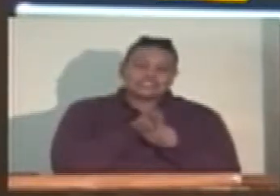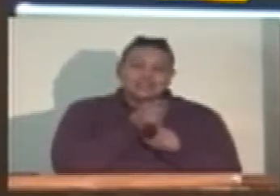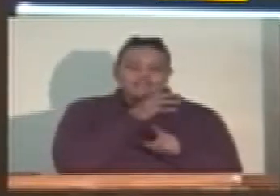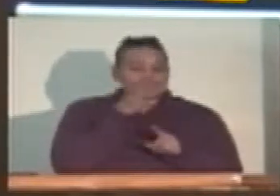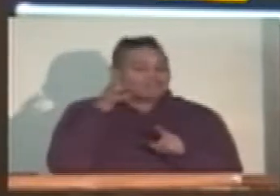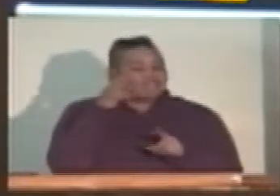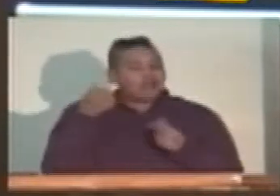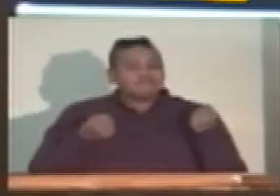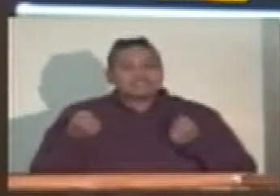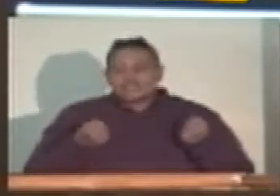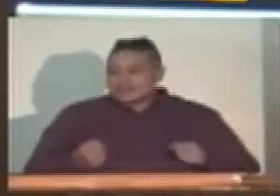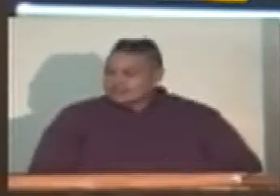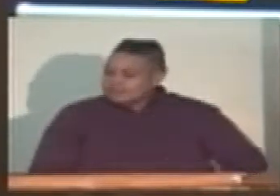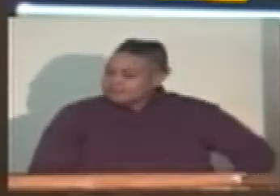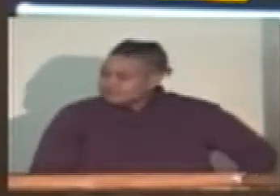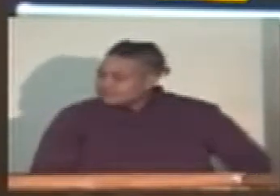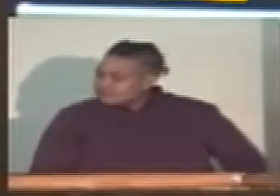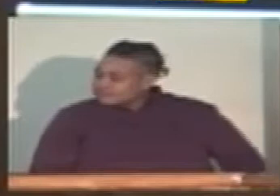farm vehicle.